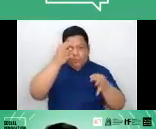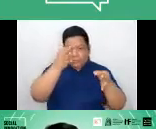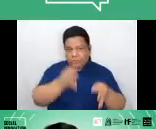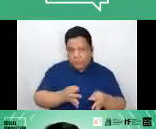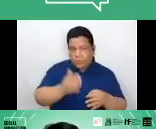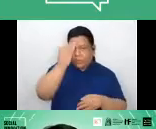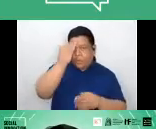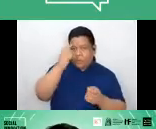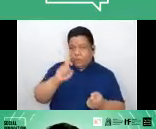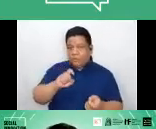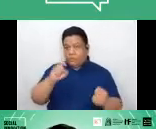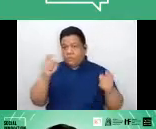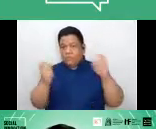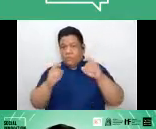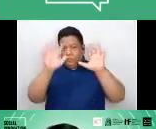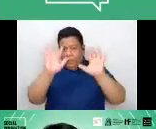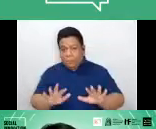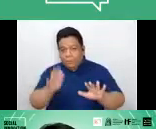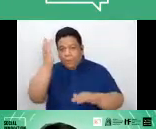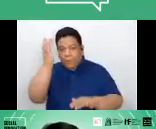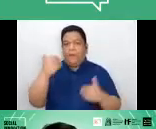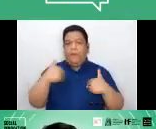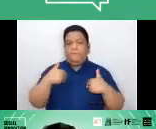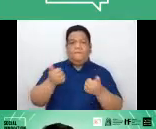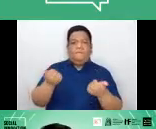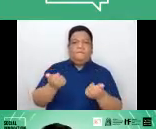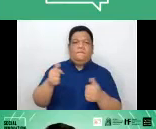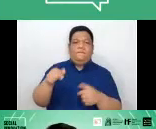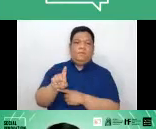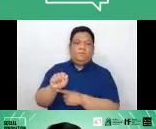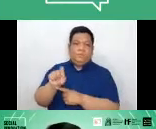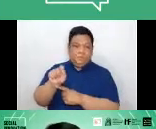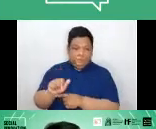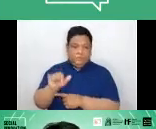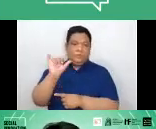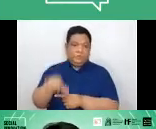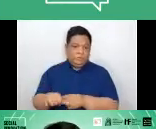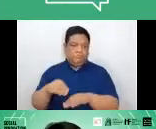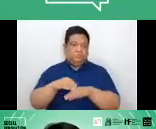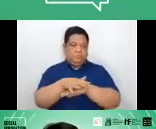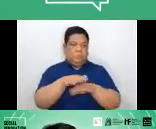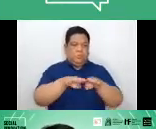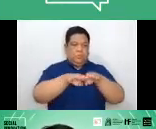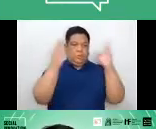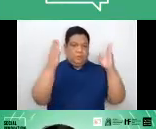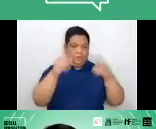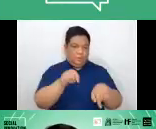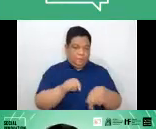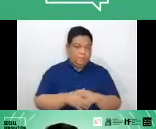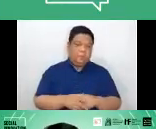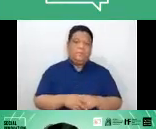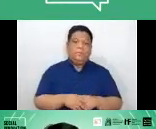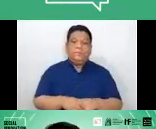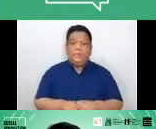is happening because the data is there. And that data forms the basis of this transparency. Okay, so transparency is seeing